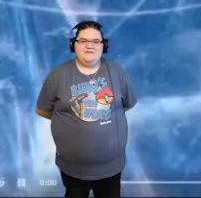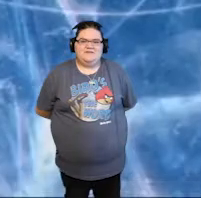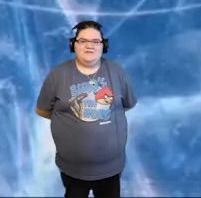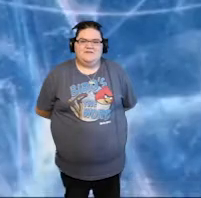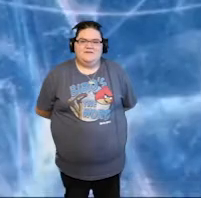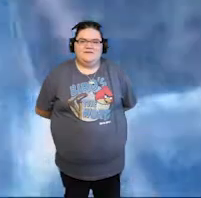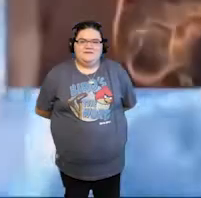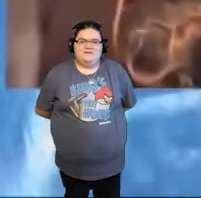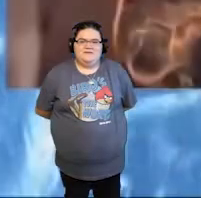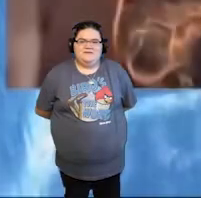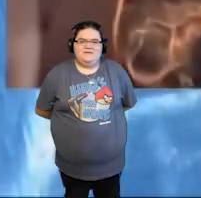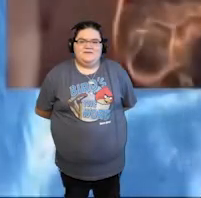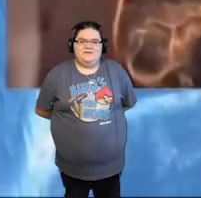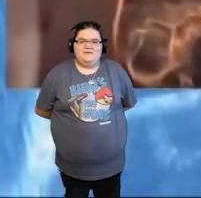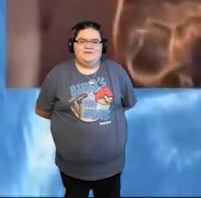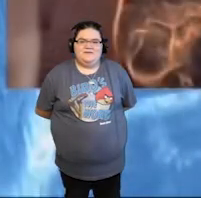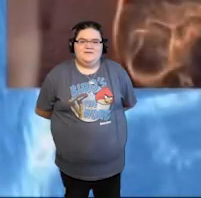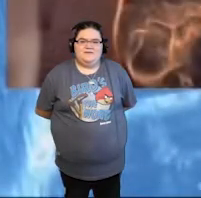it.